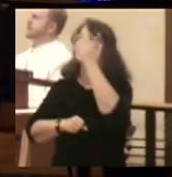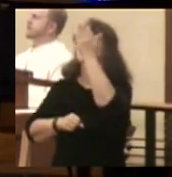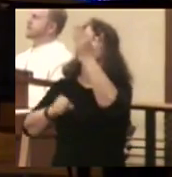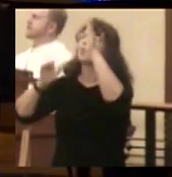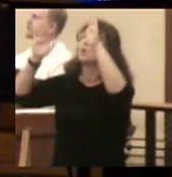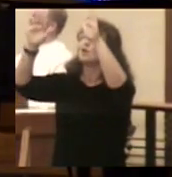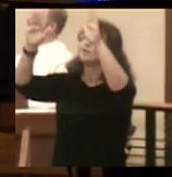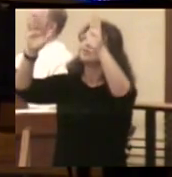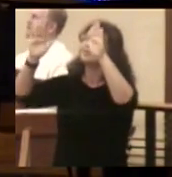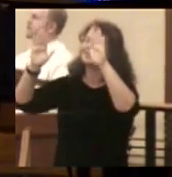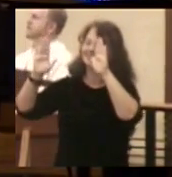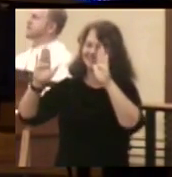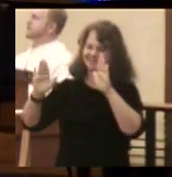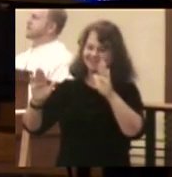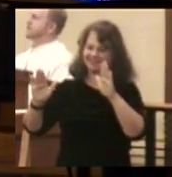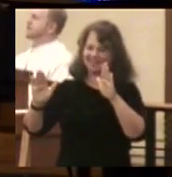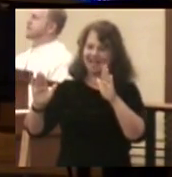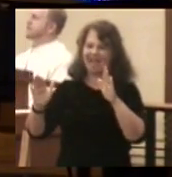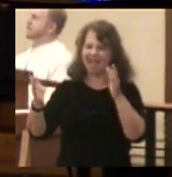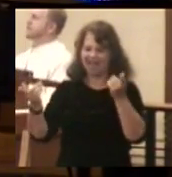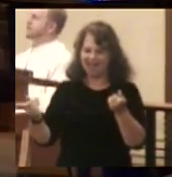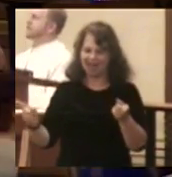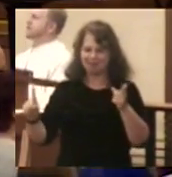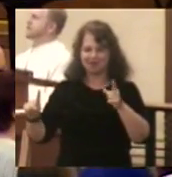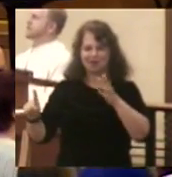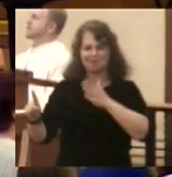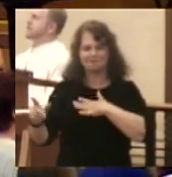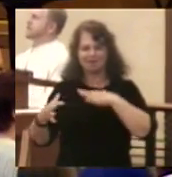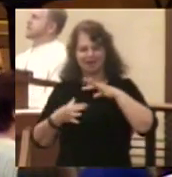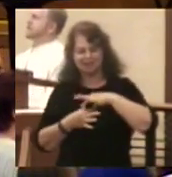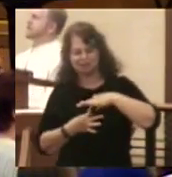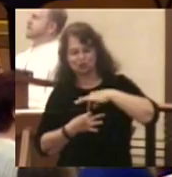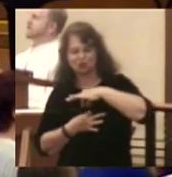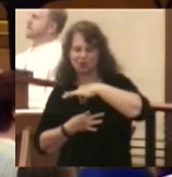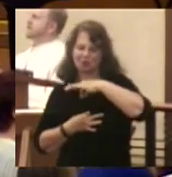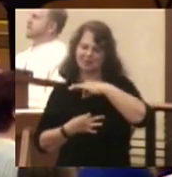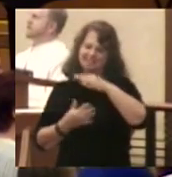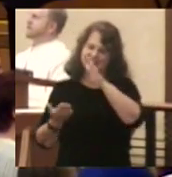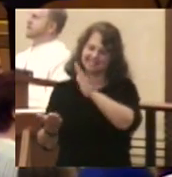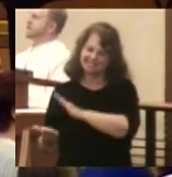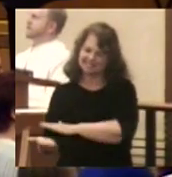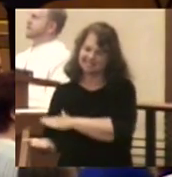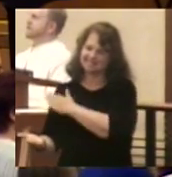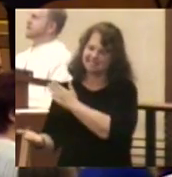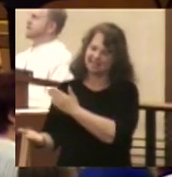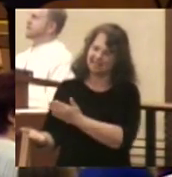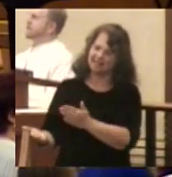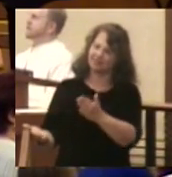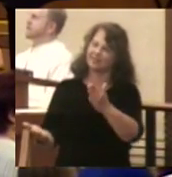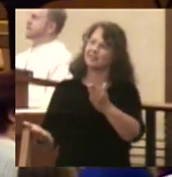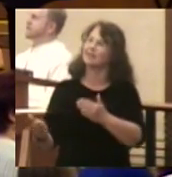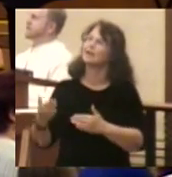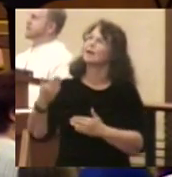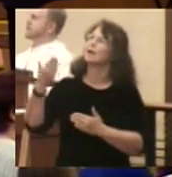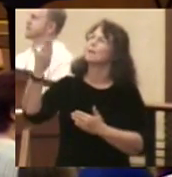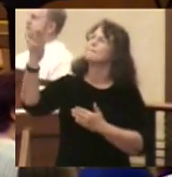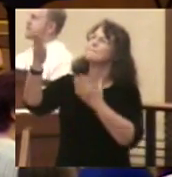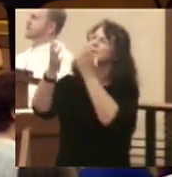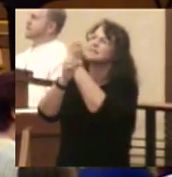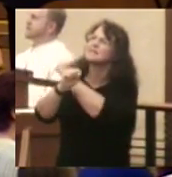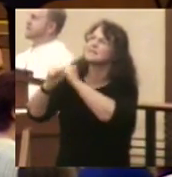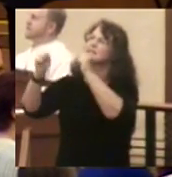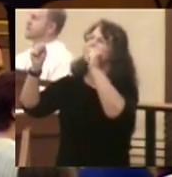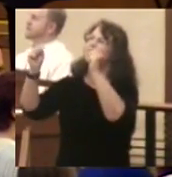art. Then sings my soul, my Savior